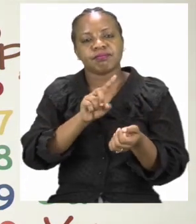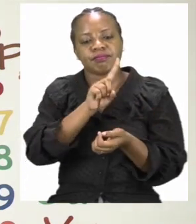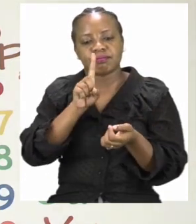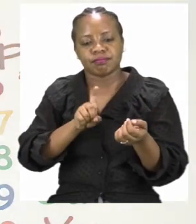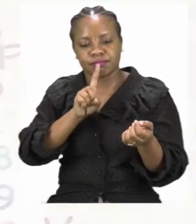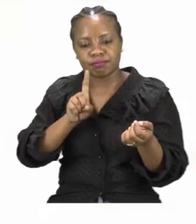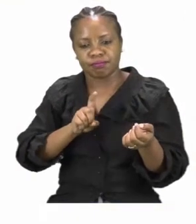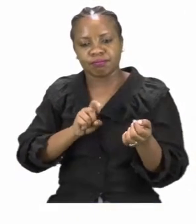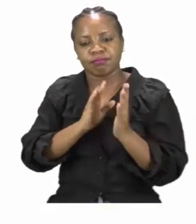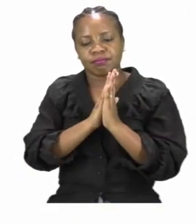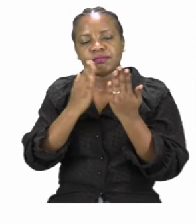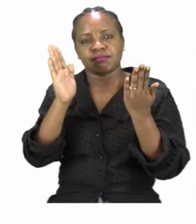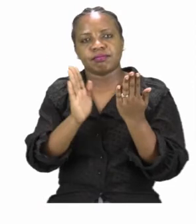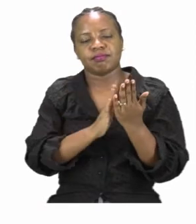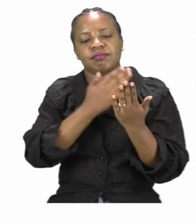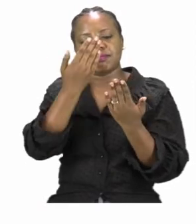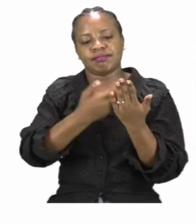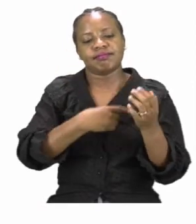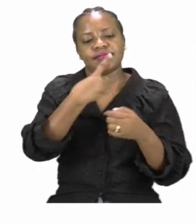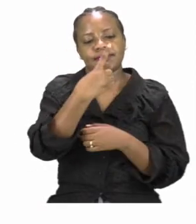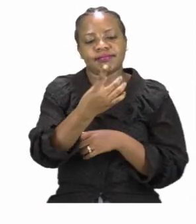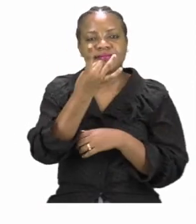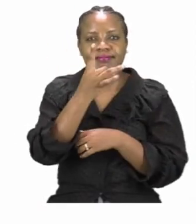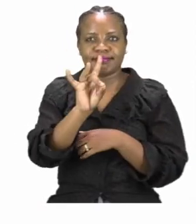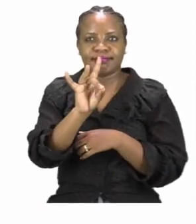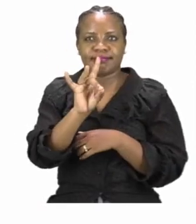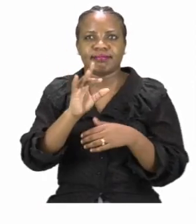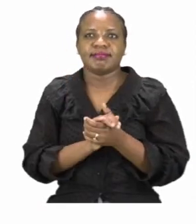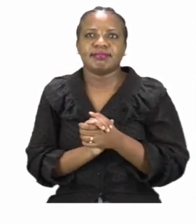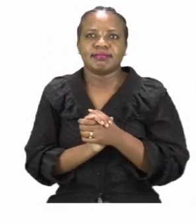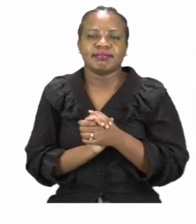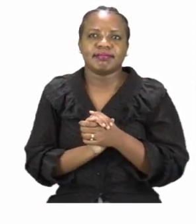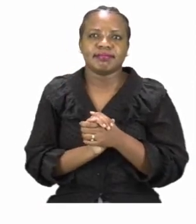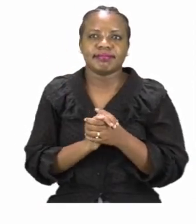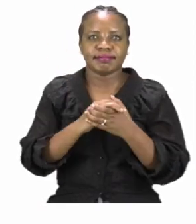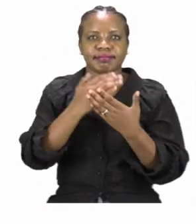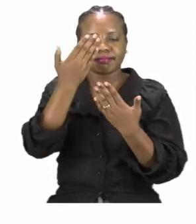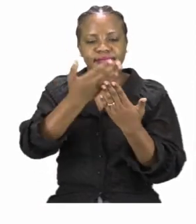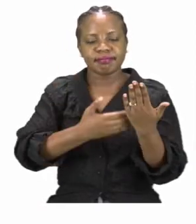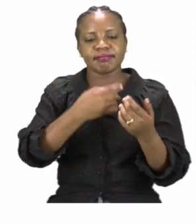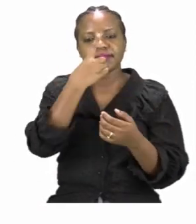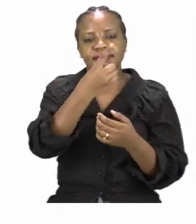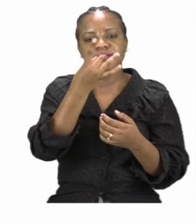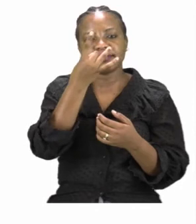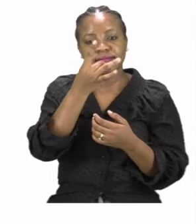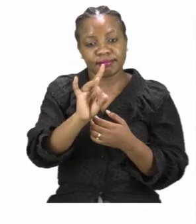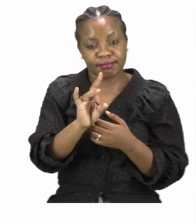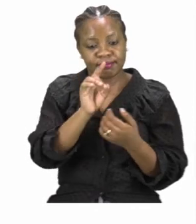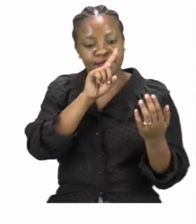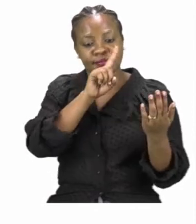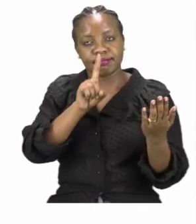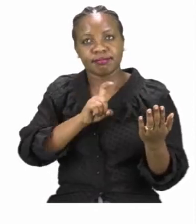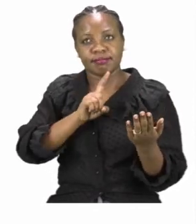18. On page 18, we have the questions that follow the comprehension